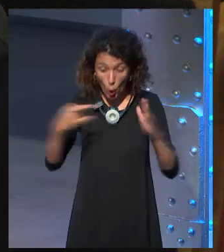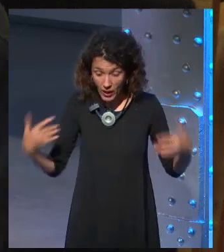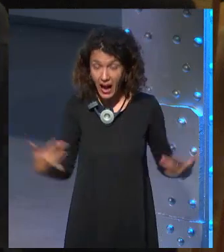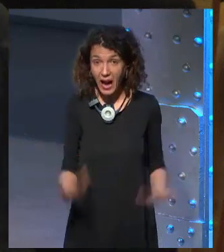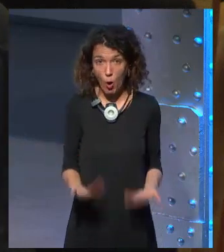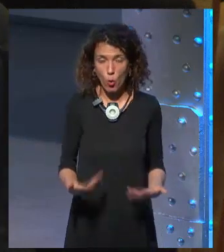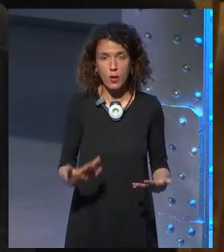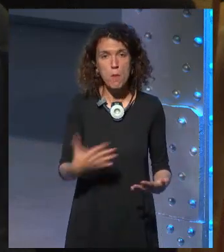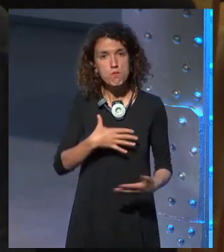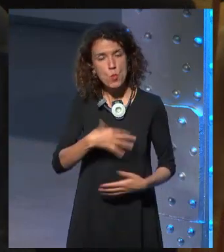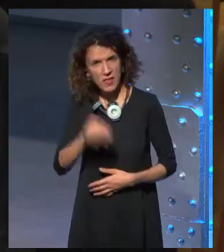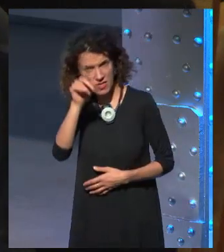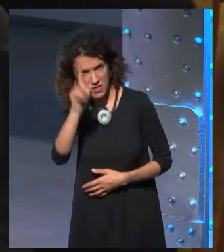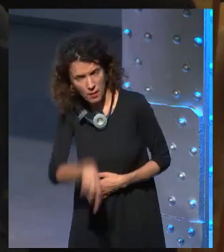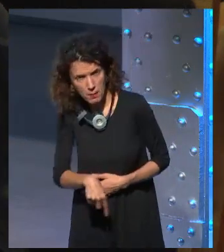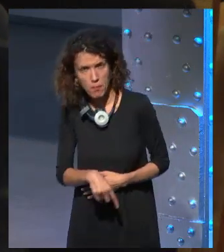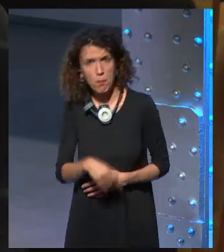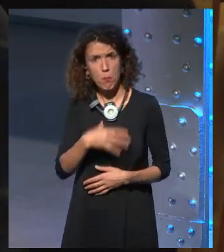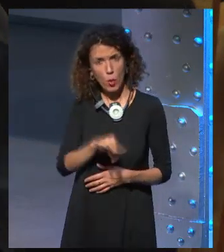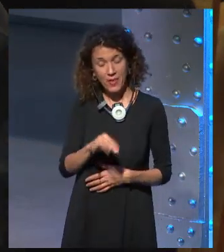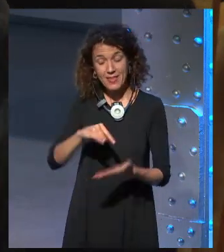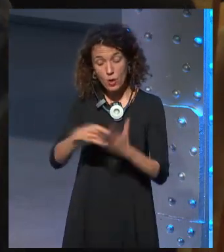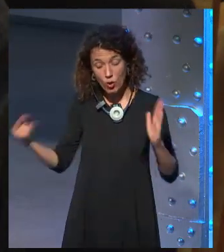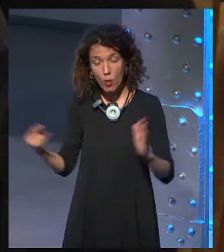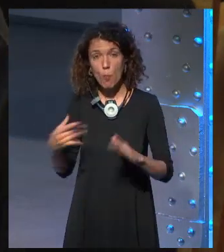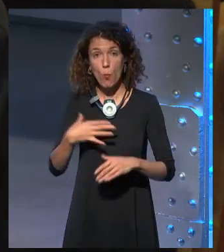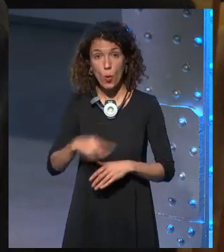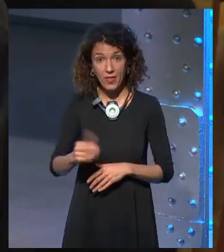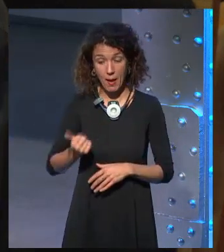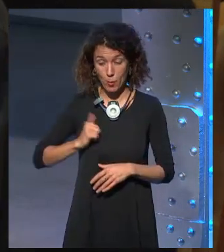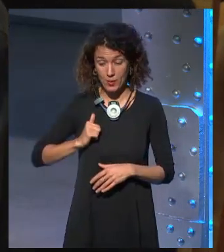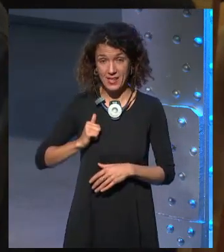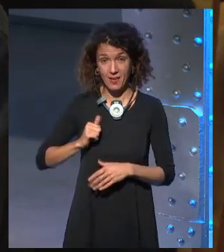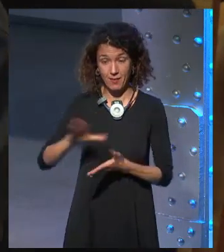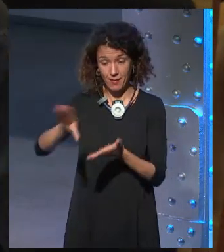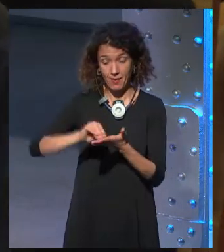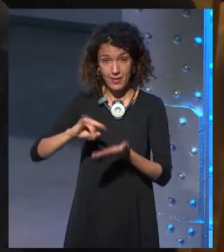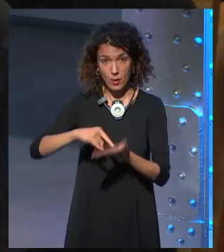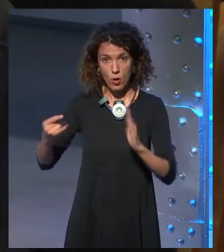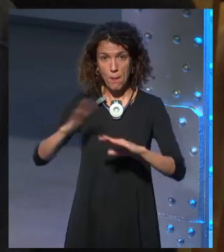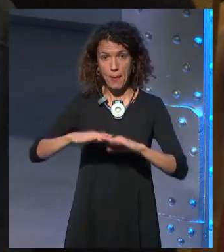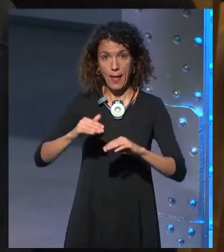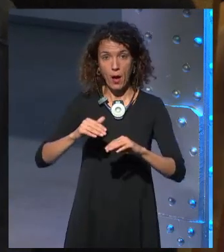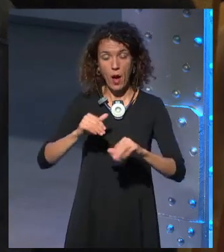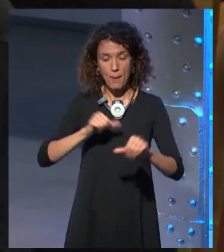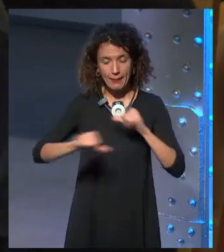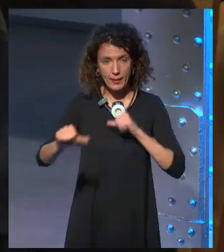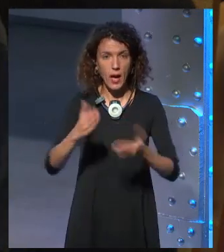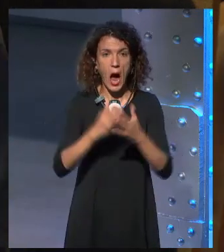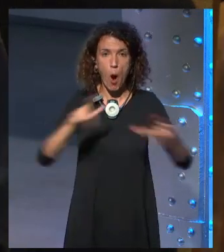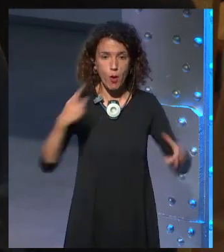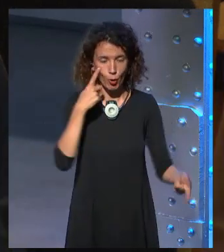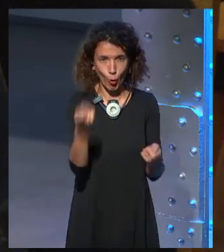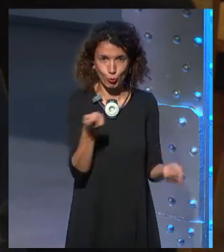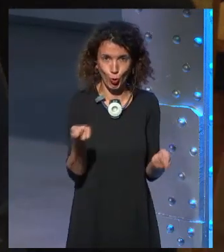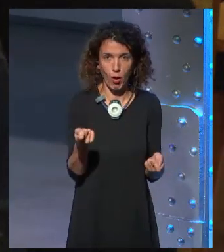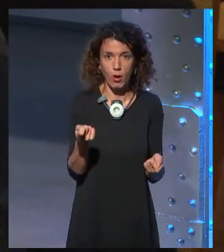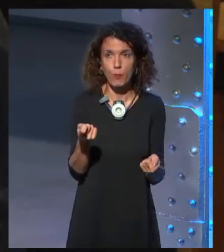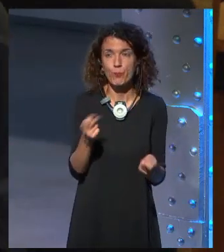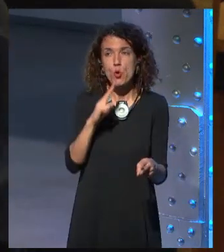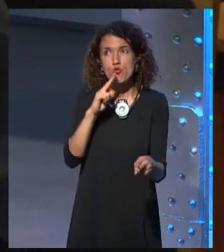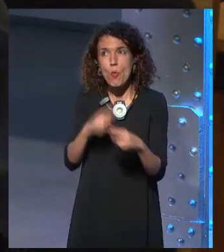today still. And with technology, we might have the same possibility, using technology to reinforce the control